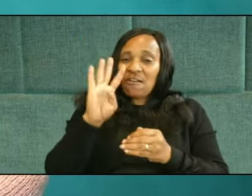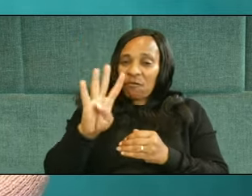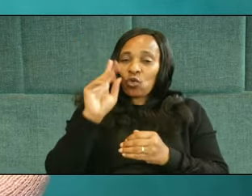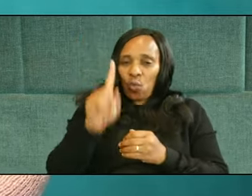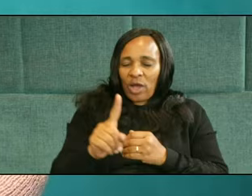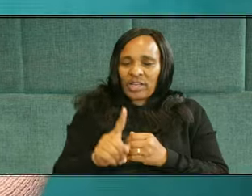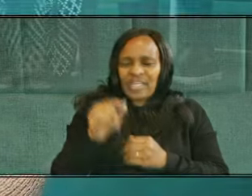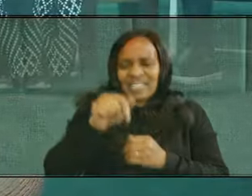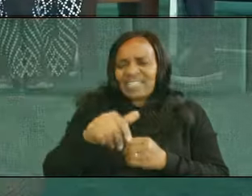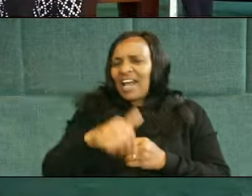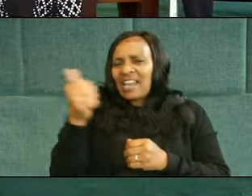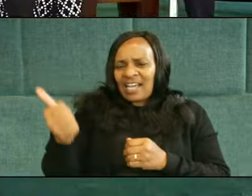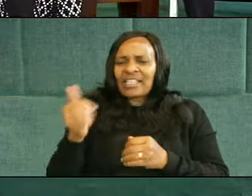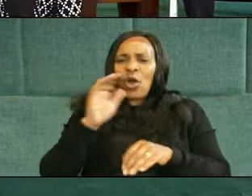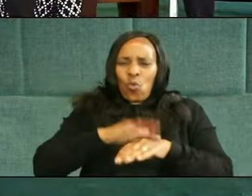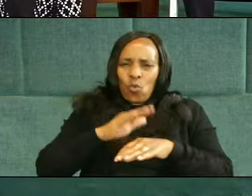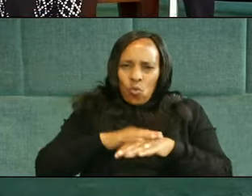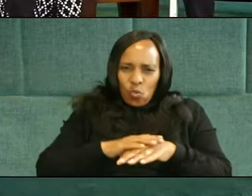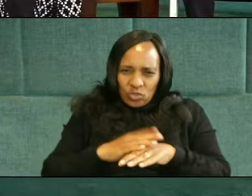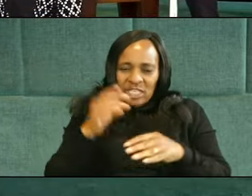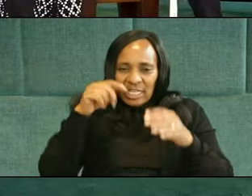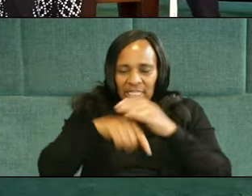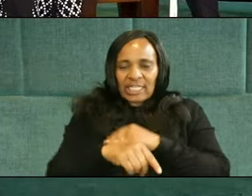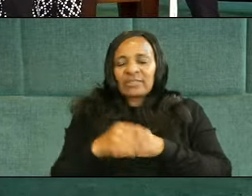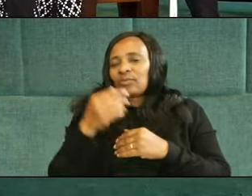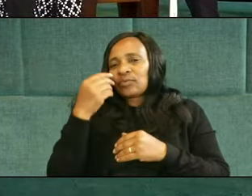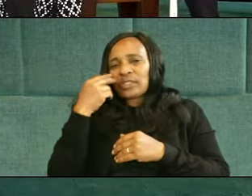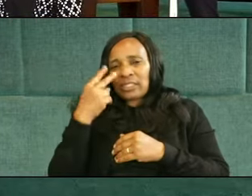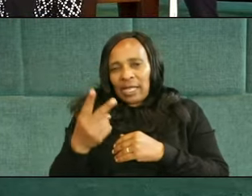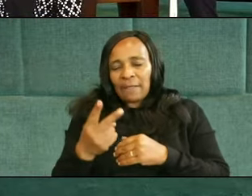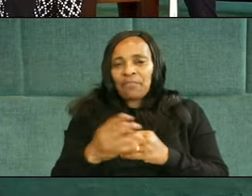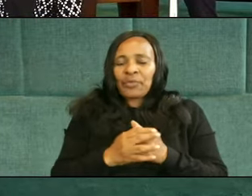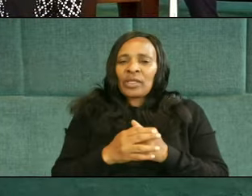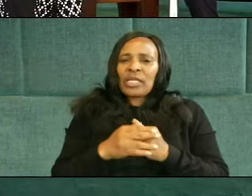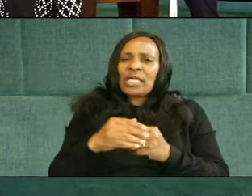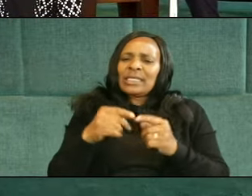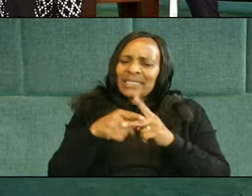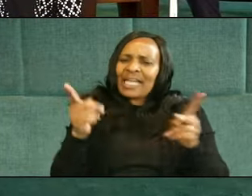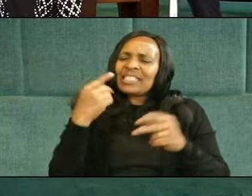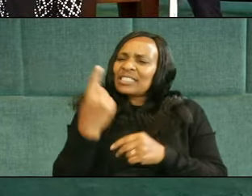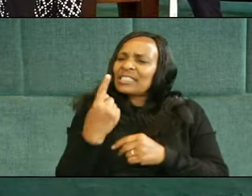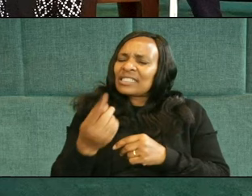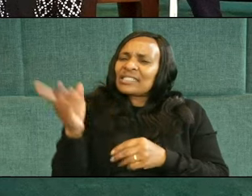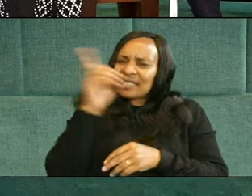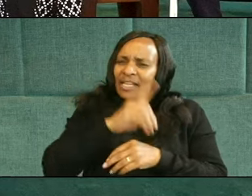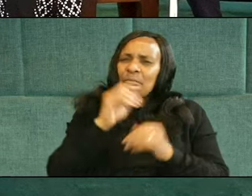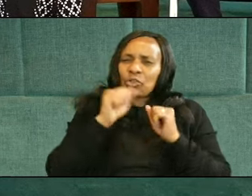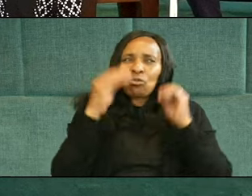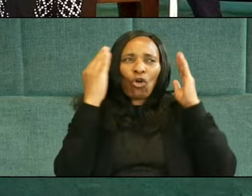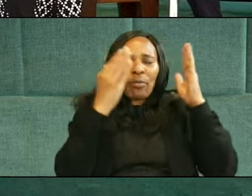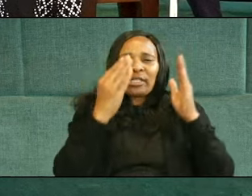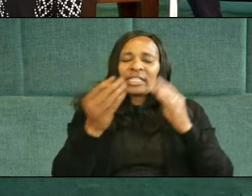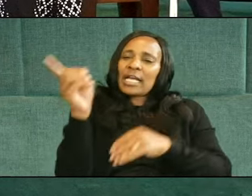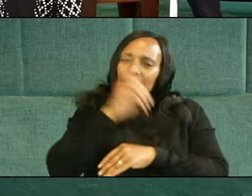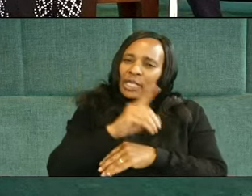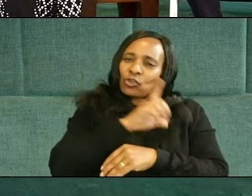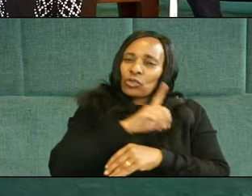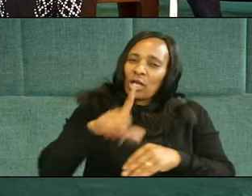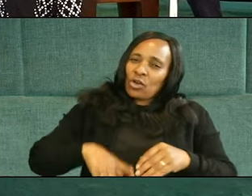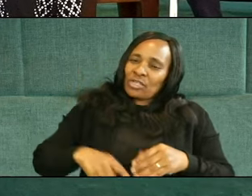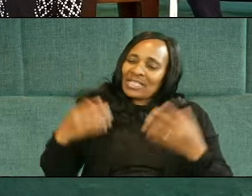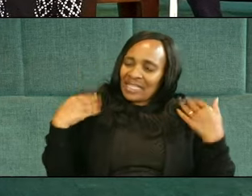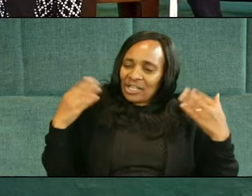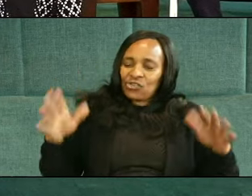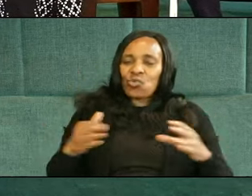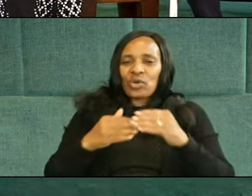also another very good insight we might get. When we start each and every day, we are encouraged to commit our days to the Lord so that His angels may